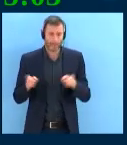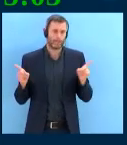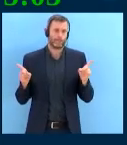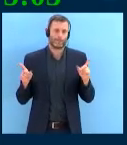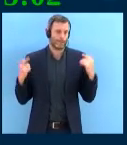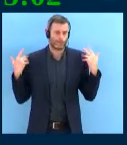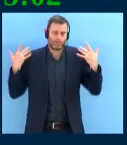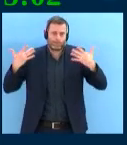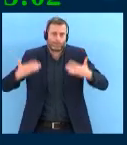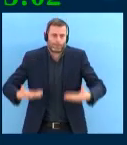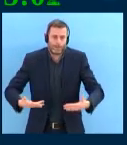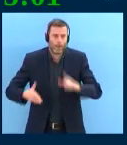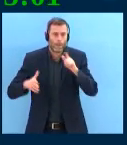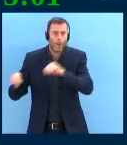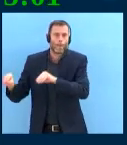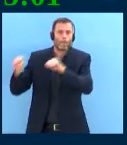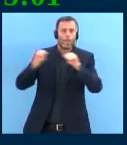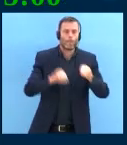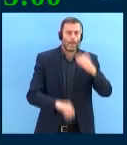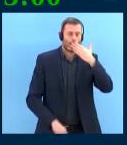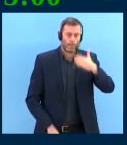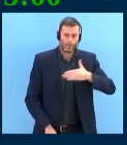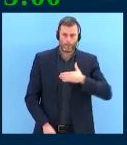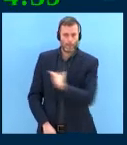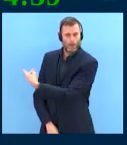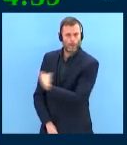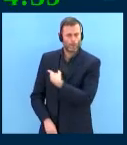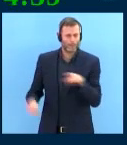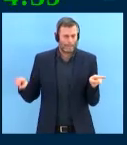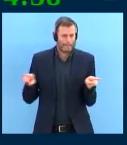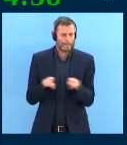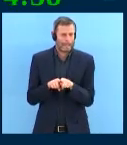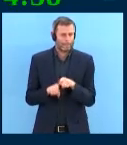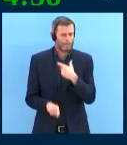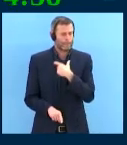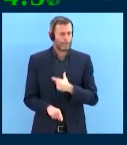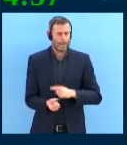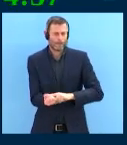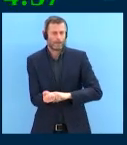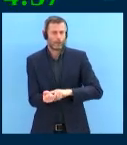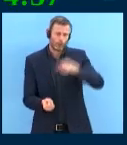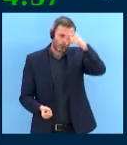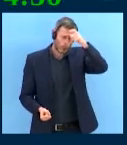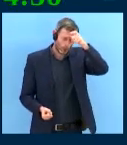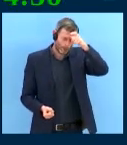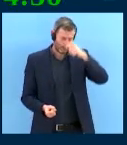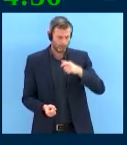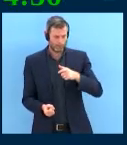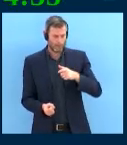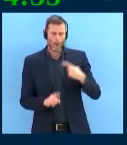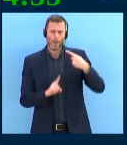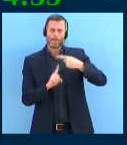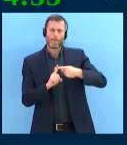the Turkish migrants often fail to ask the deeper question, why must there always be an us and a